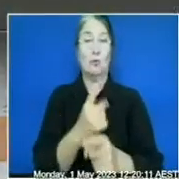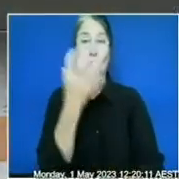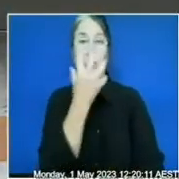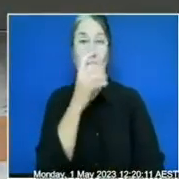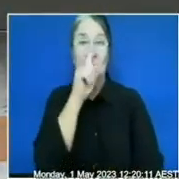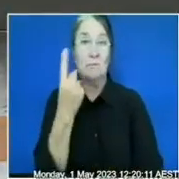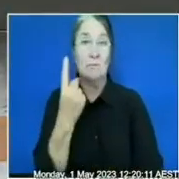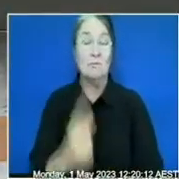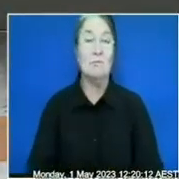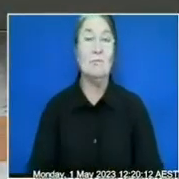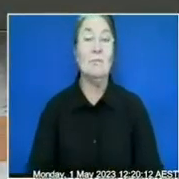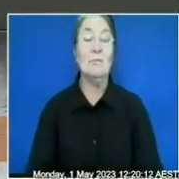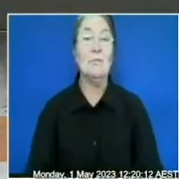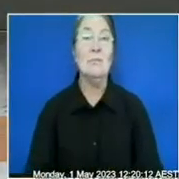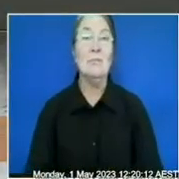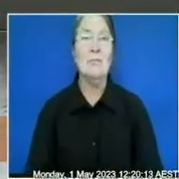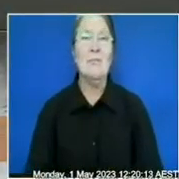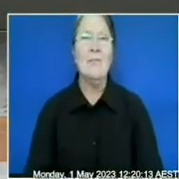in his...